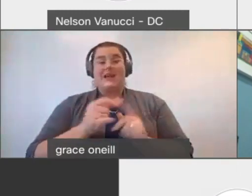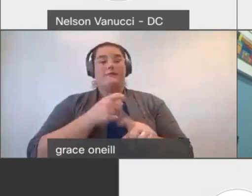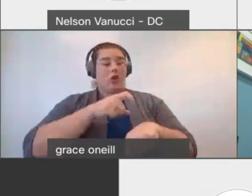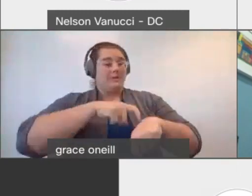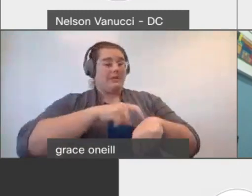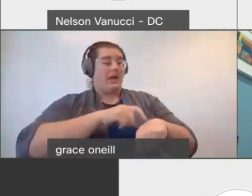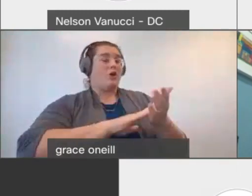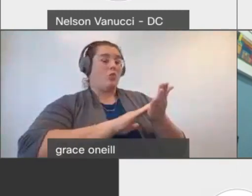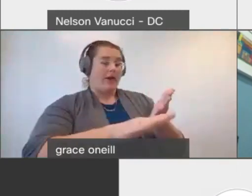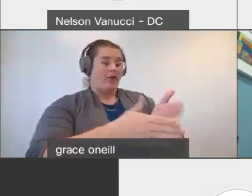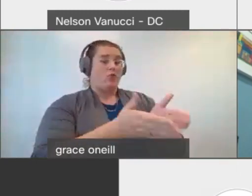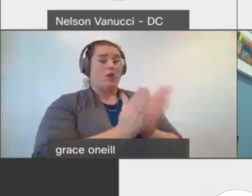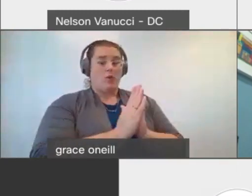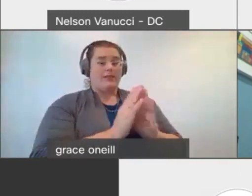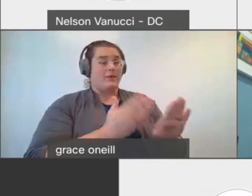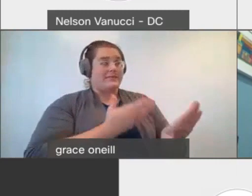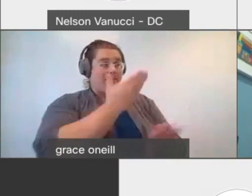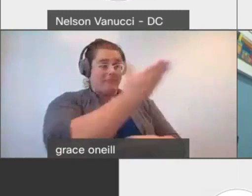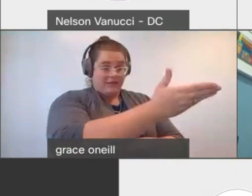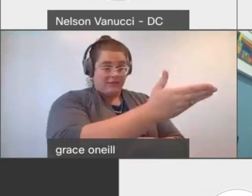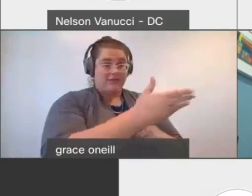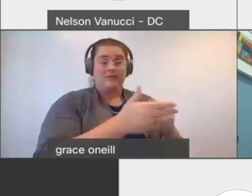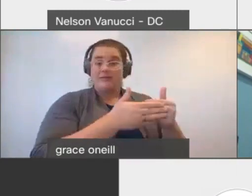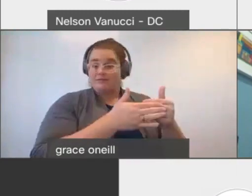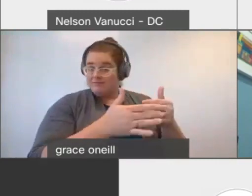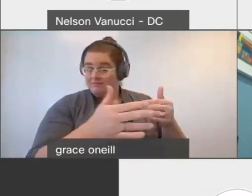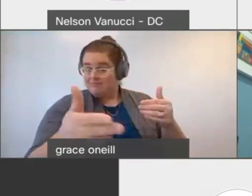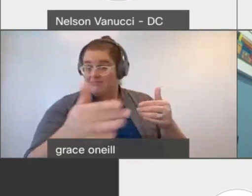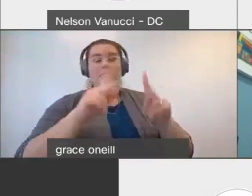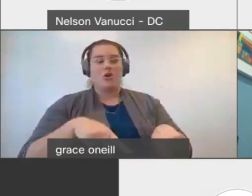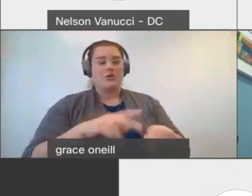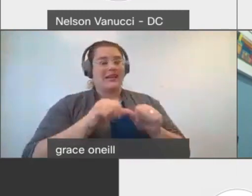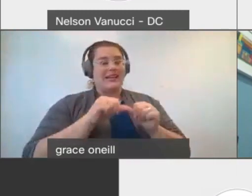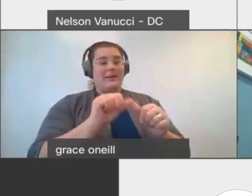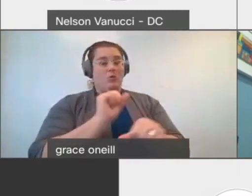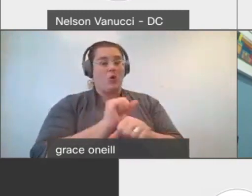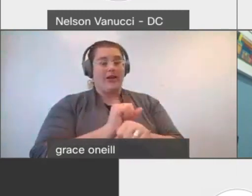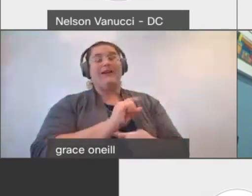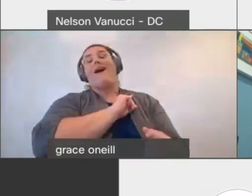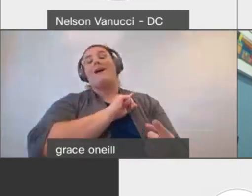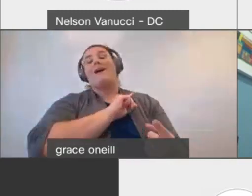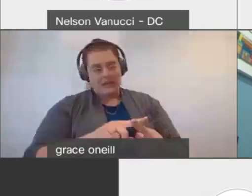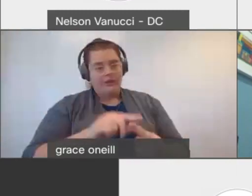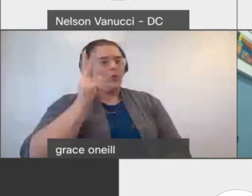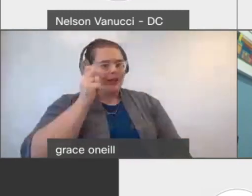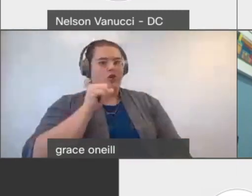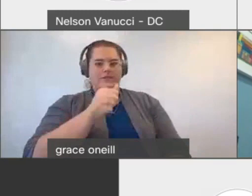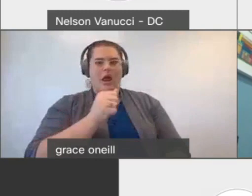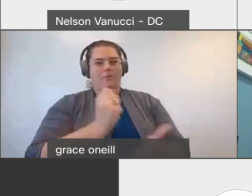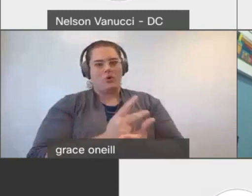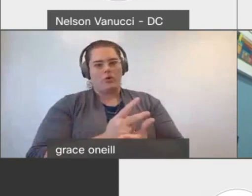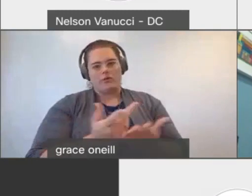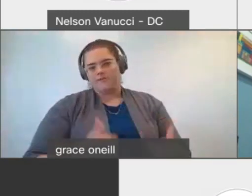was submitted, the person can keep working until you hear that it's not been approved. We